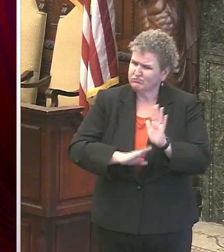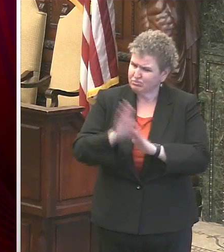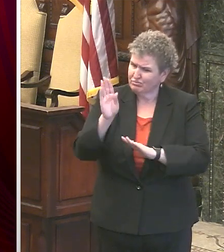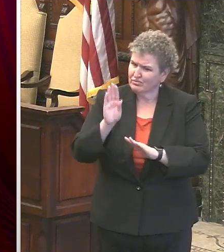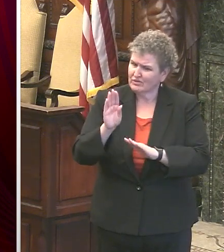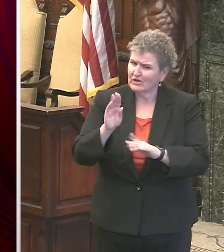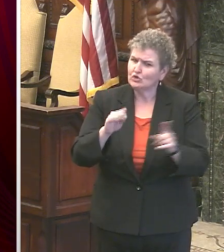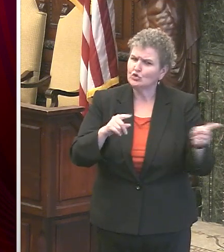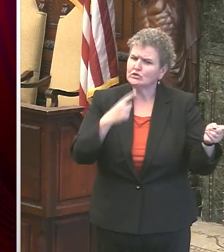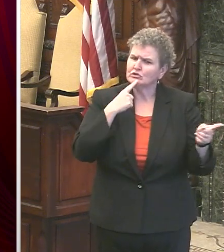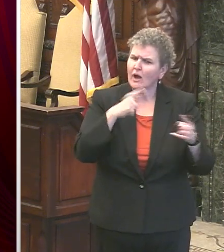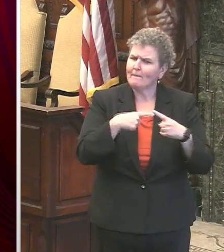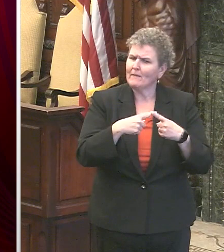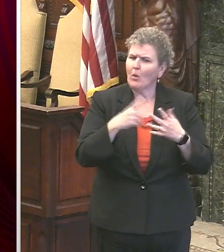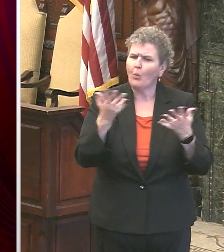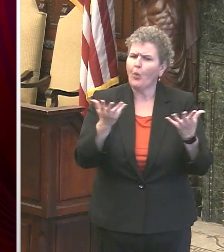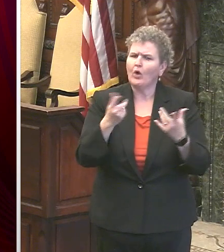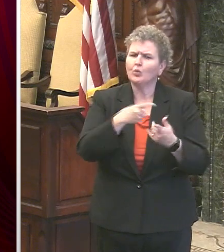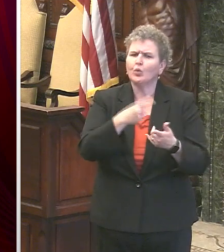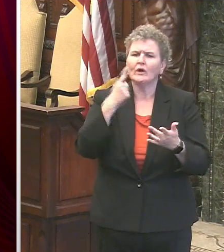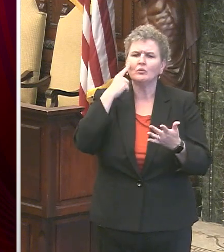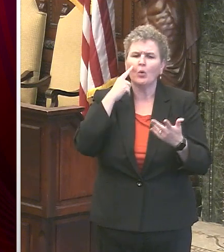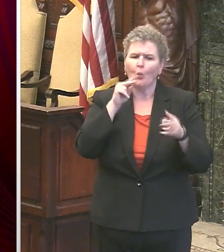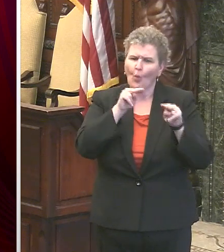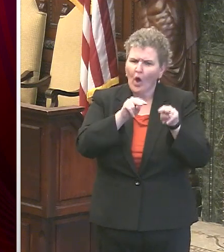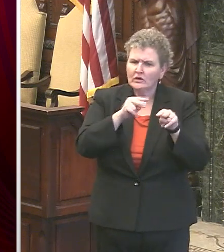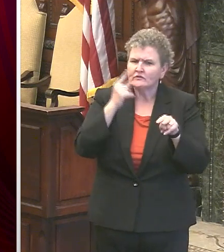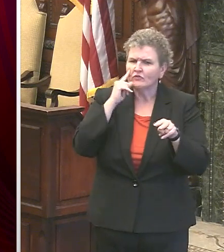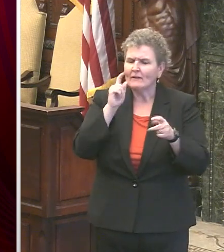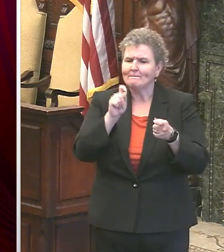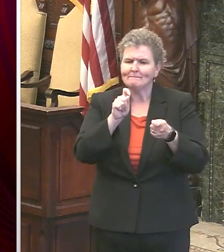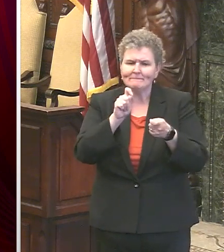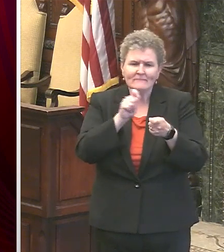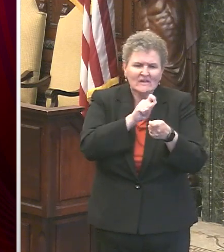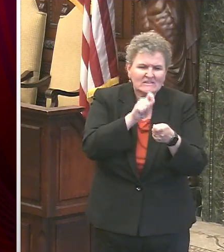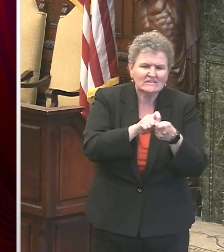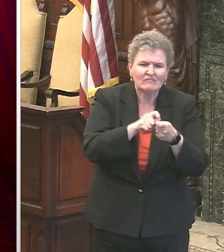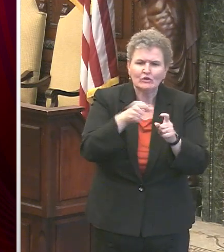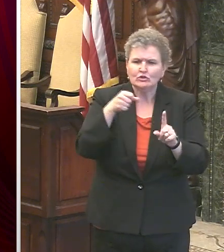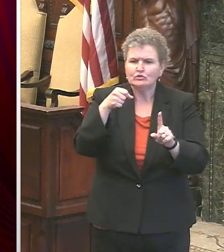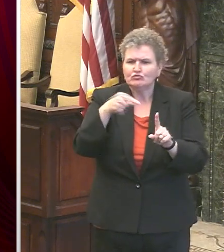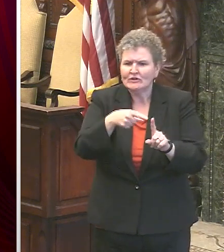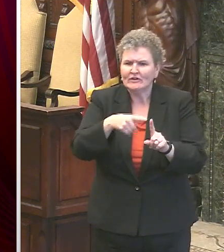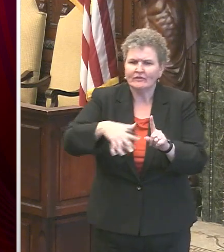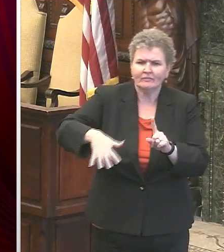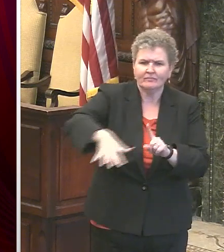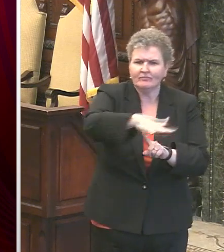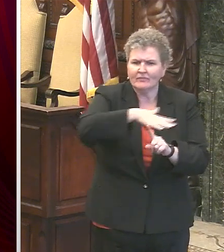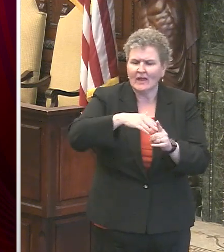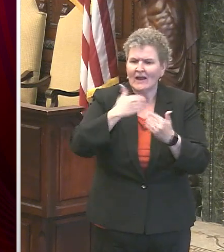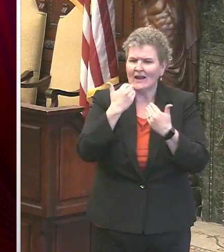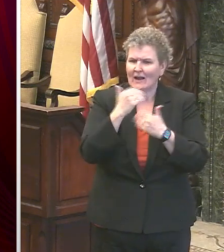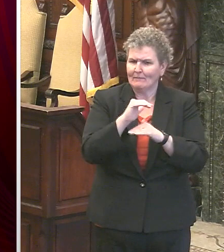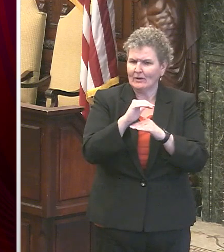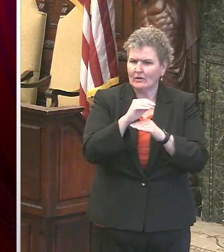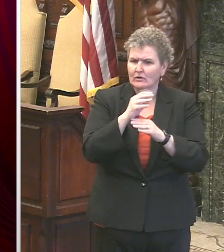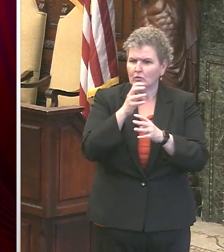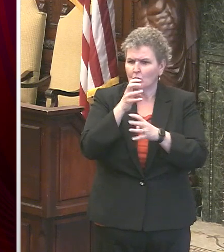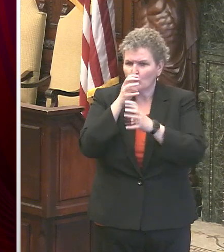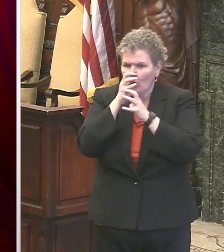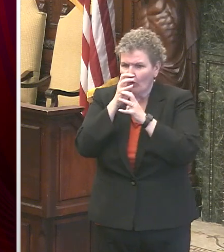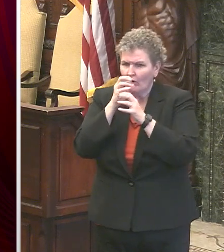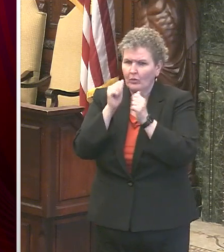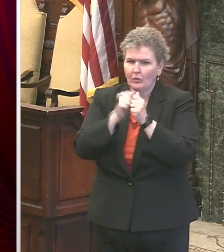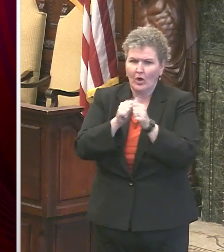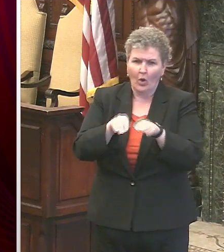talk a little bit about what you will be watching for? What specifically would trigger a regression in these openings? Is there a number? Is there a metric